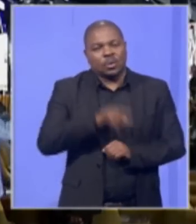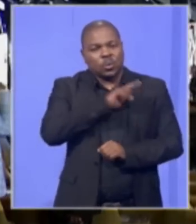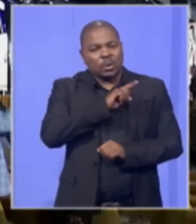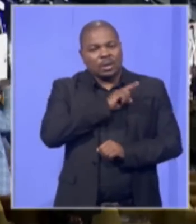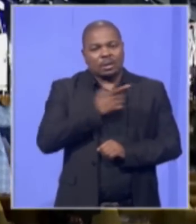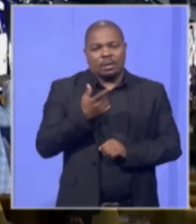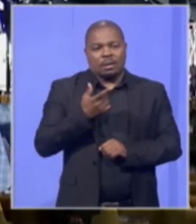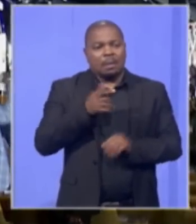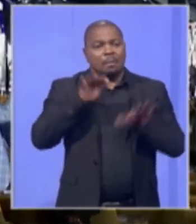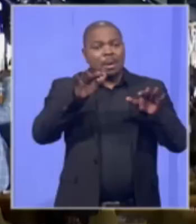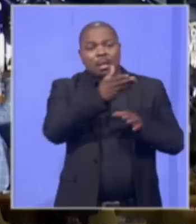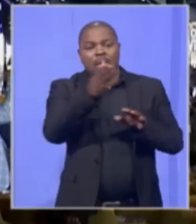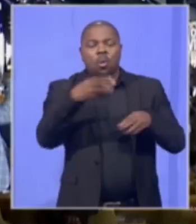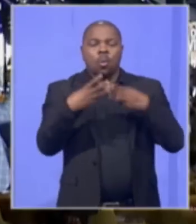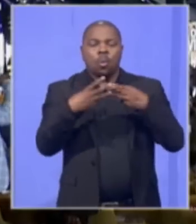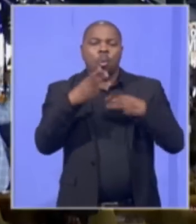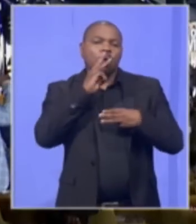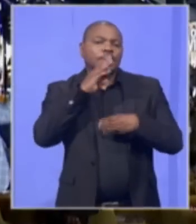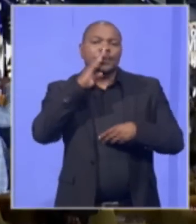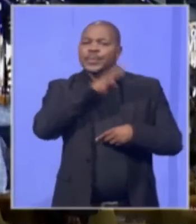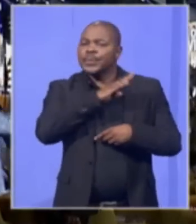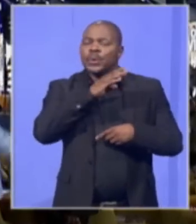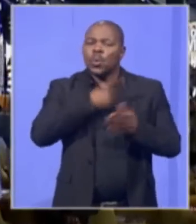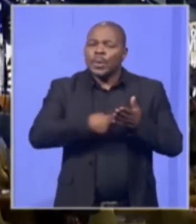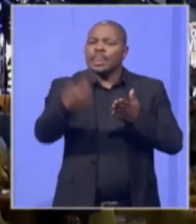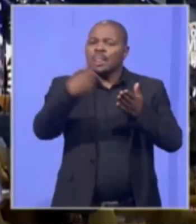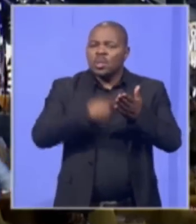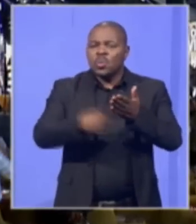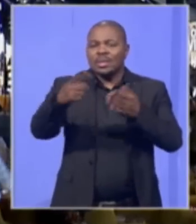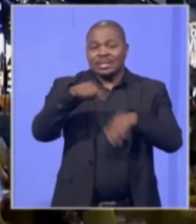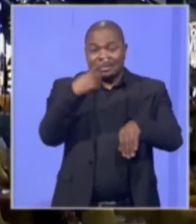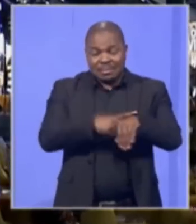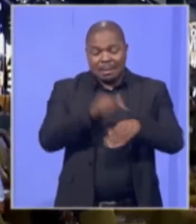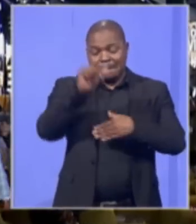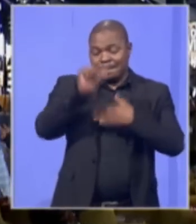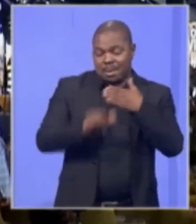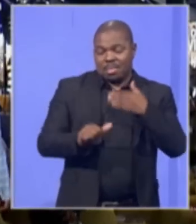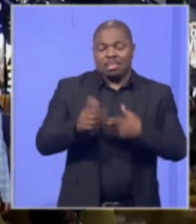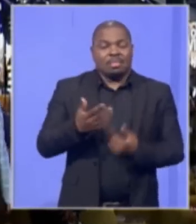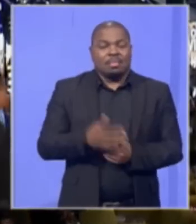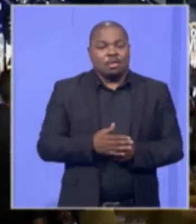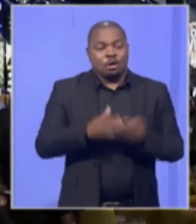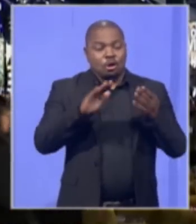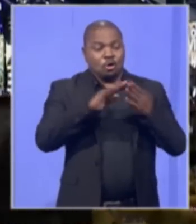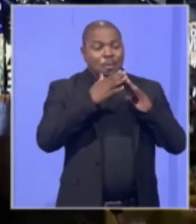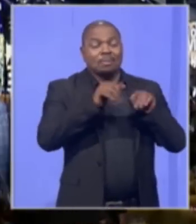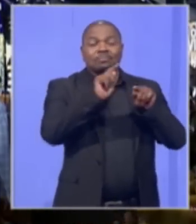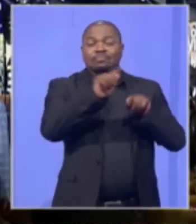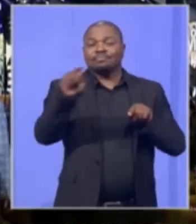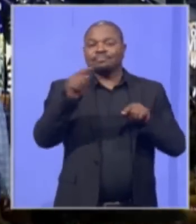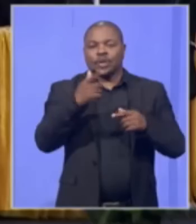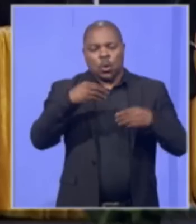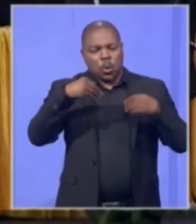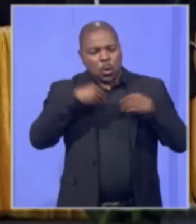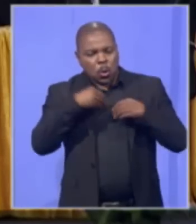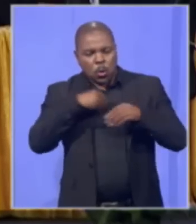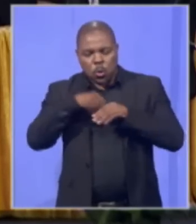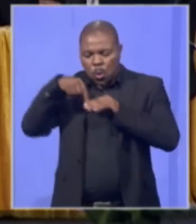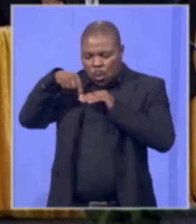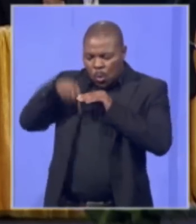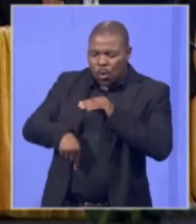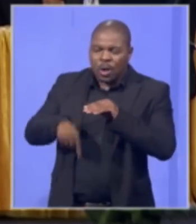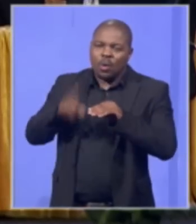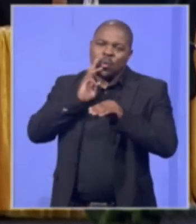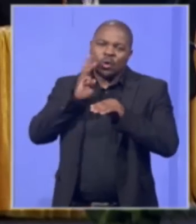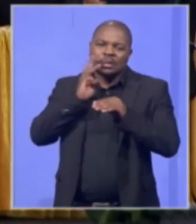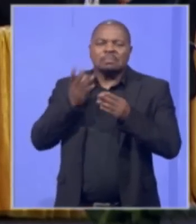who are without water for weeks at an end, sometimes months. There are communities who have to fix their own potholes. Bangwe ba re